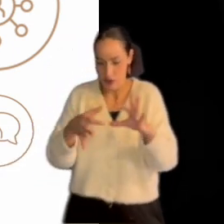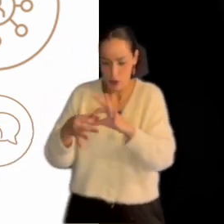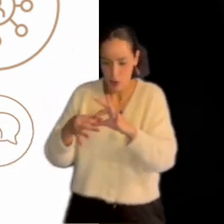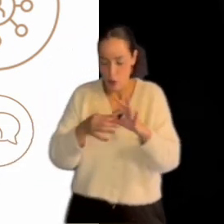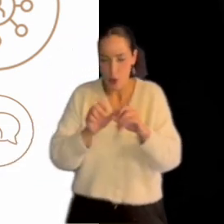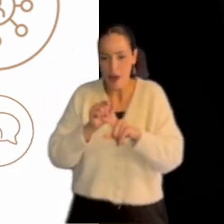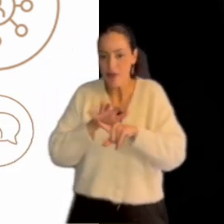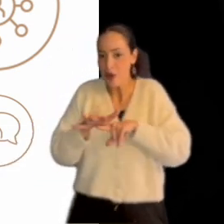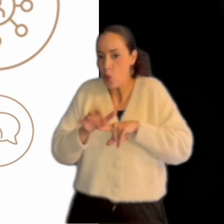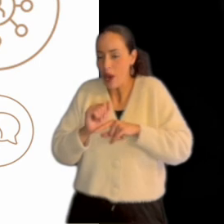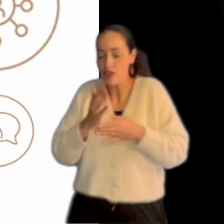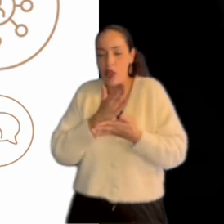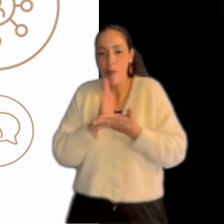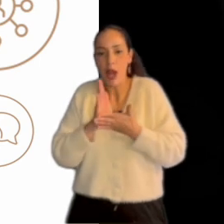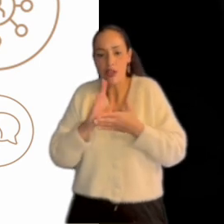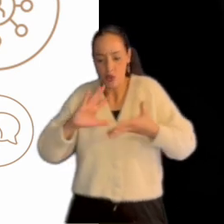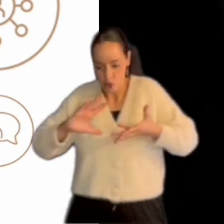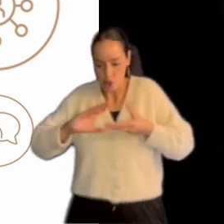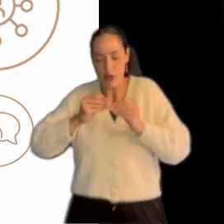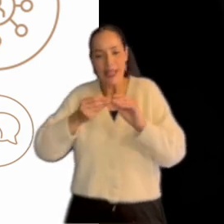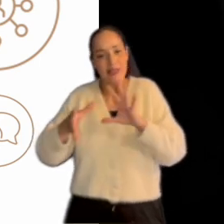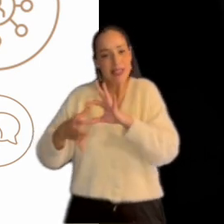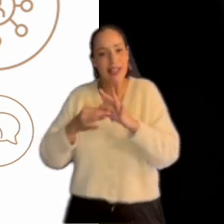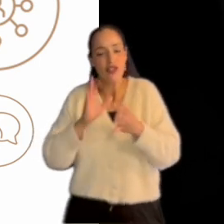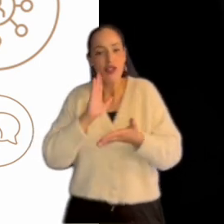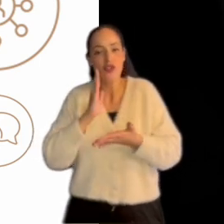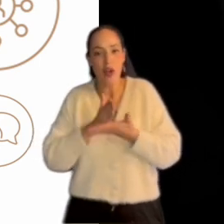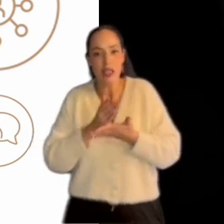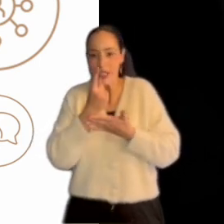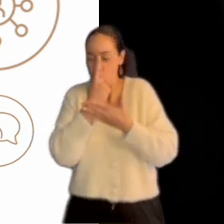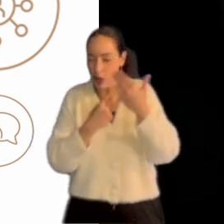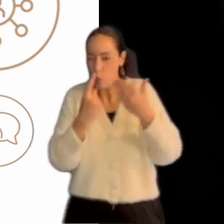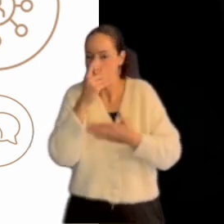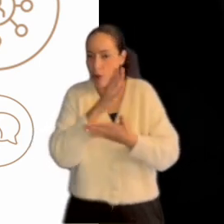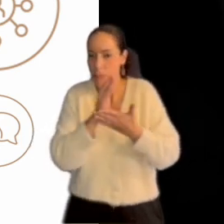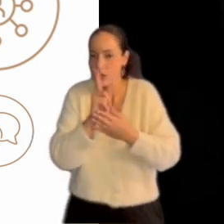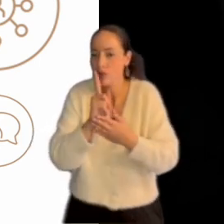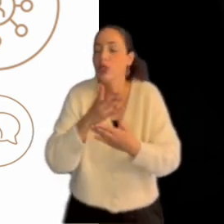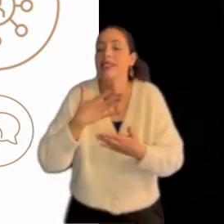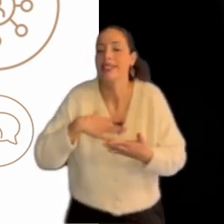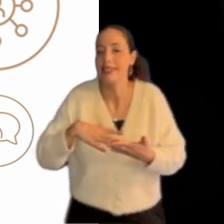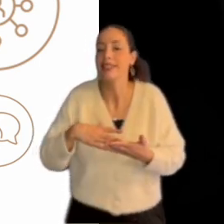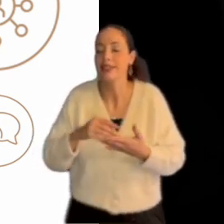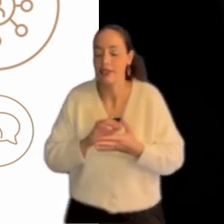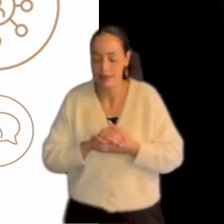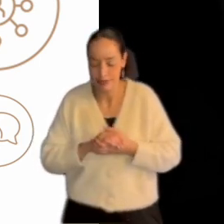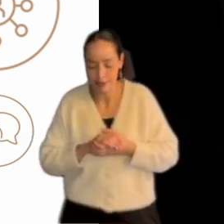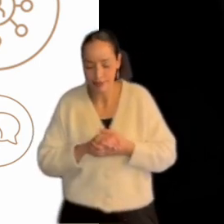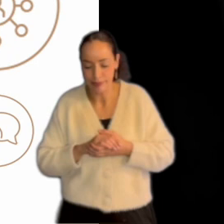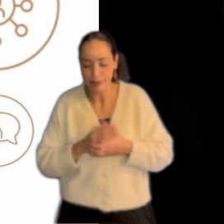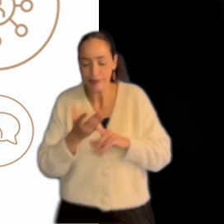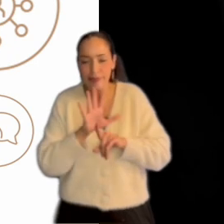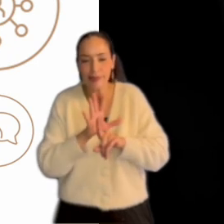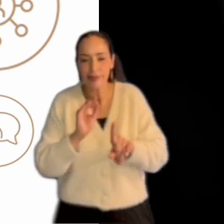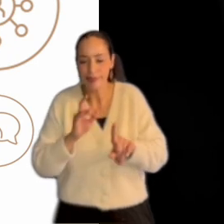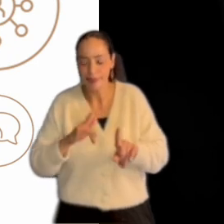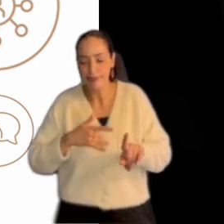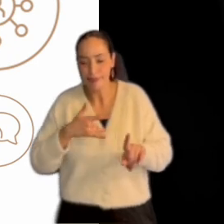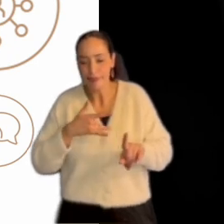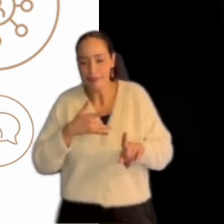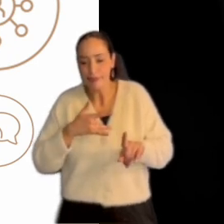Say, for example, the survivor meets with their practitioner for 1 hour of each week. That leaves 167 hours in that week unaccounted